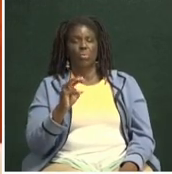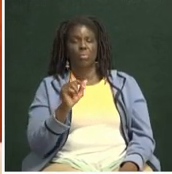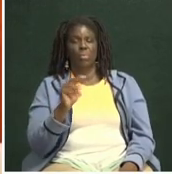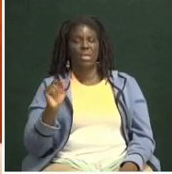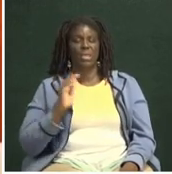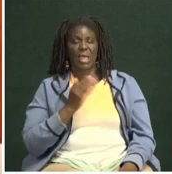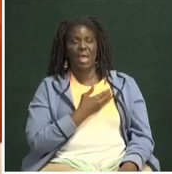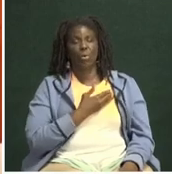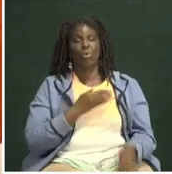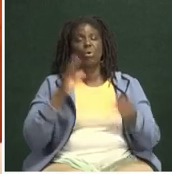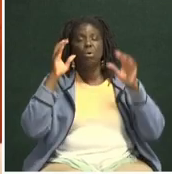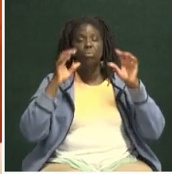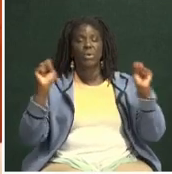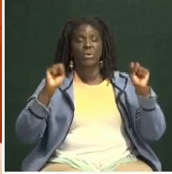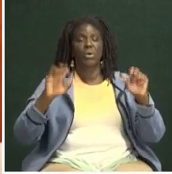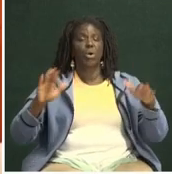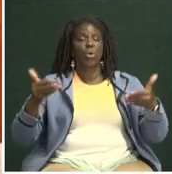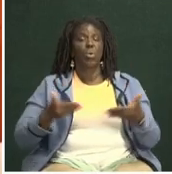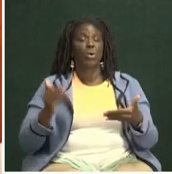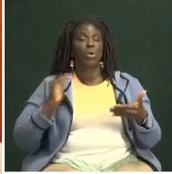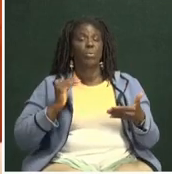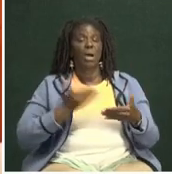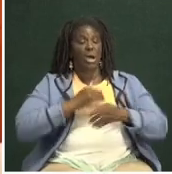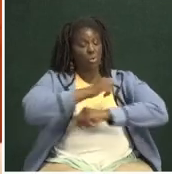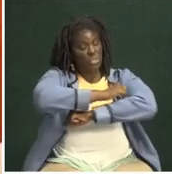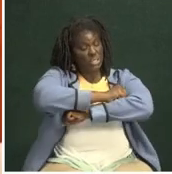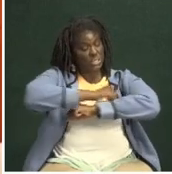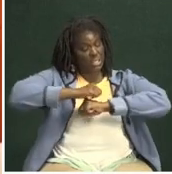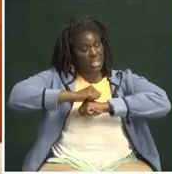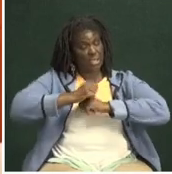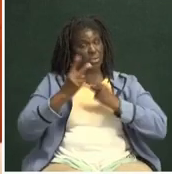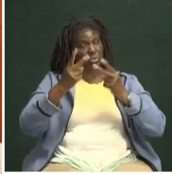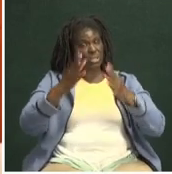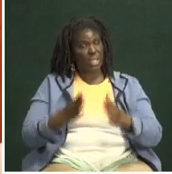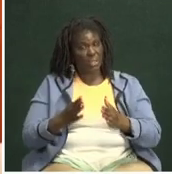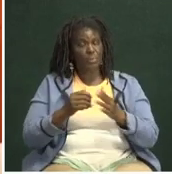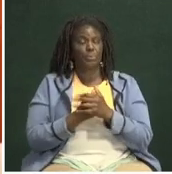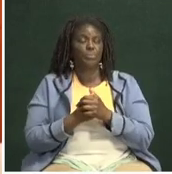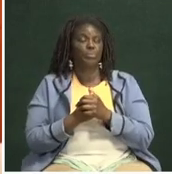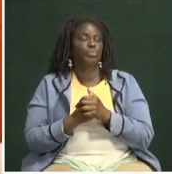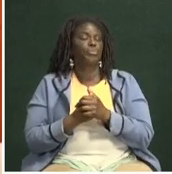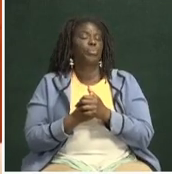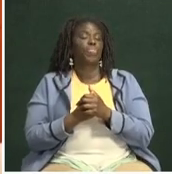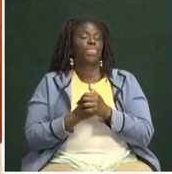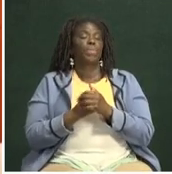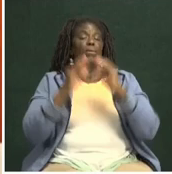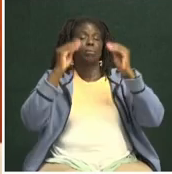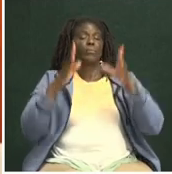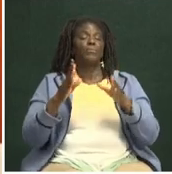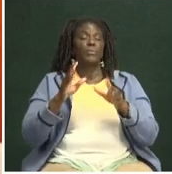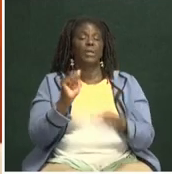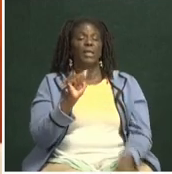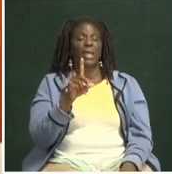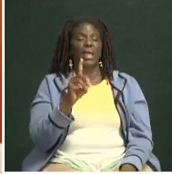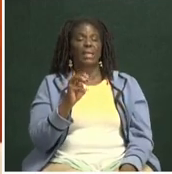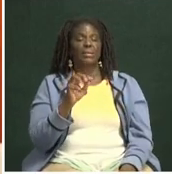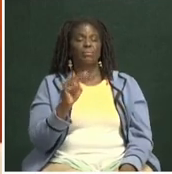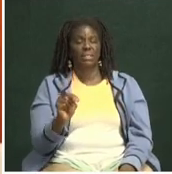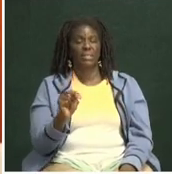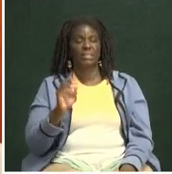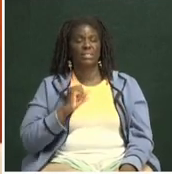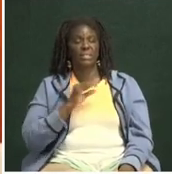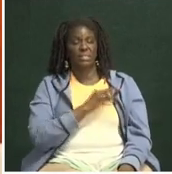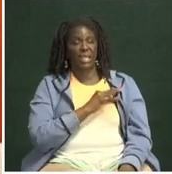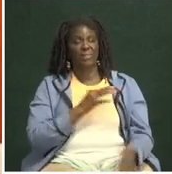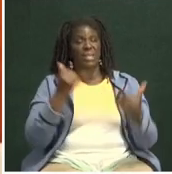Please join together in welcoming our distinguished stage participants, faculty, and administrative staff. The procession will